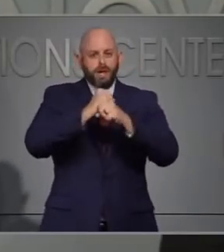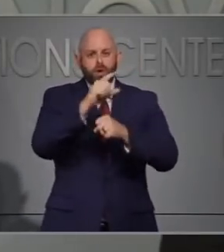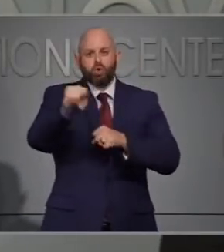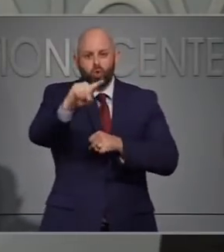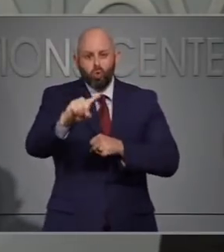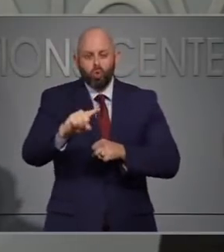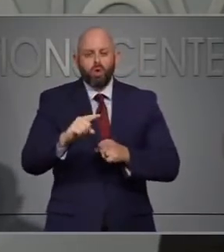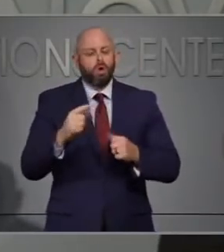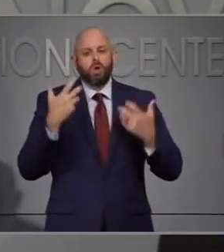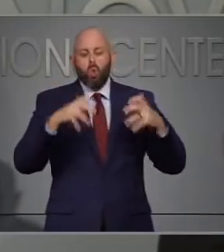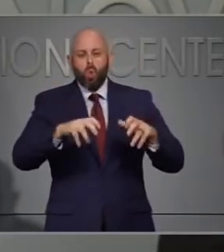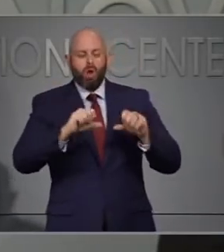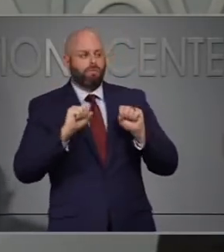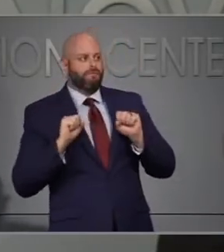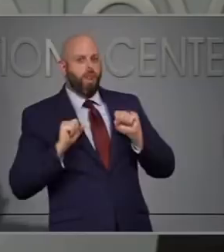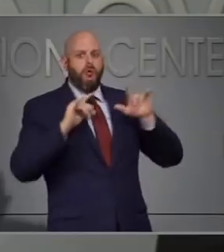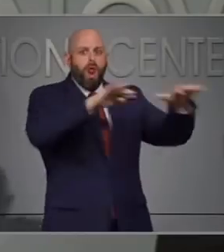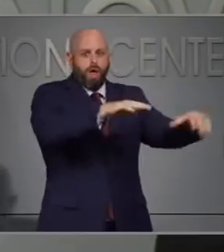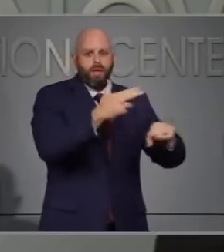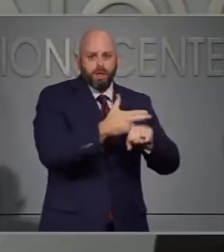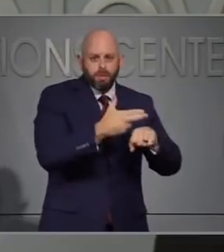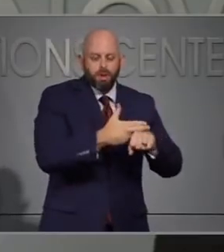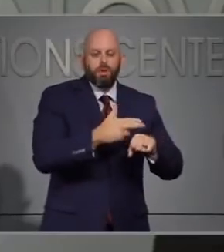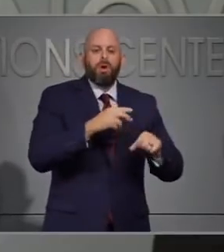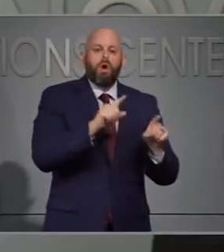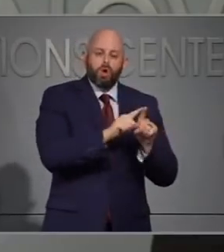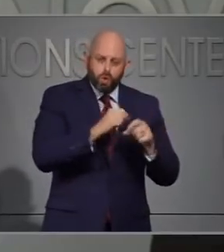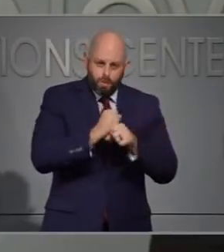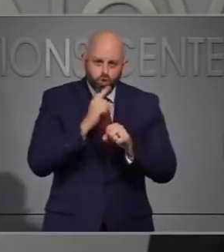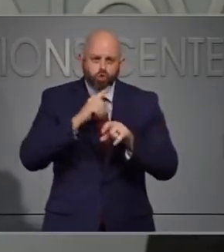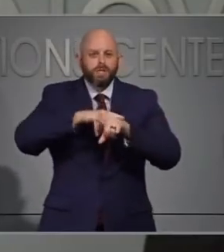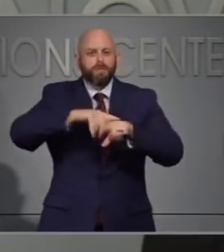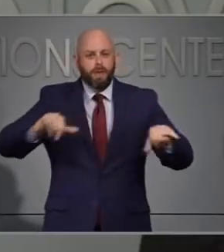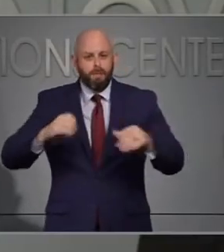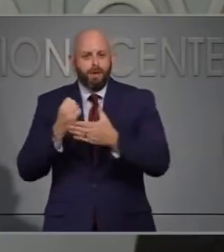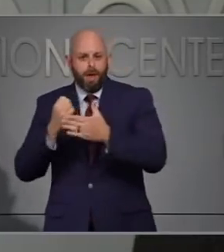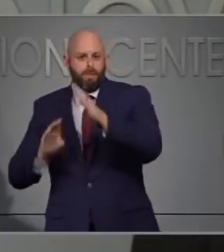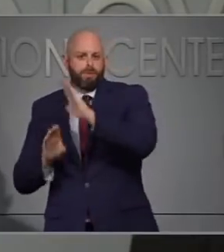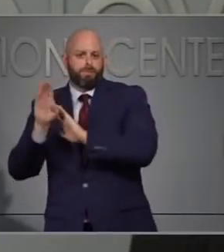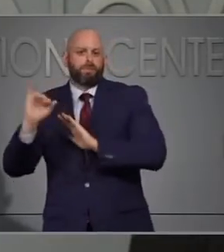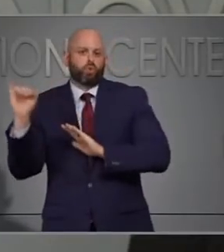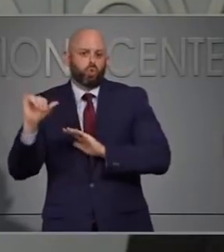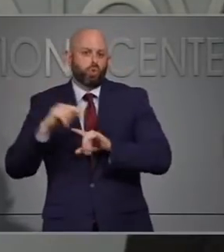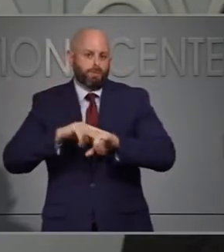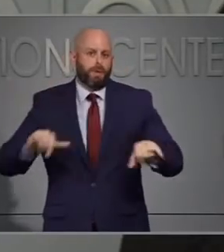our healthcare system, and working to make sure that our economy is reignited. Thank you.